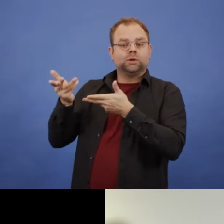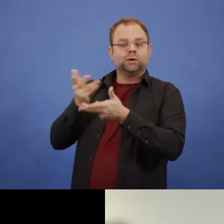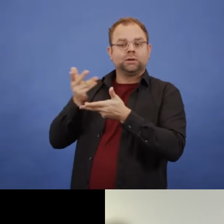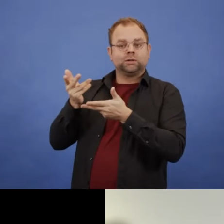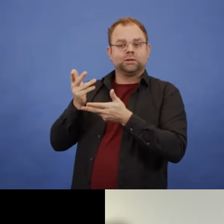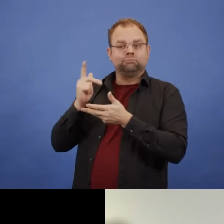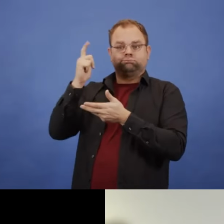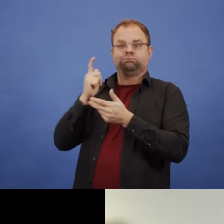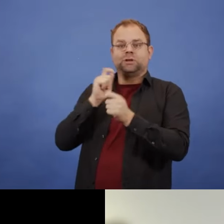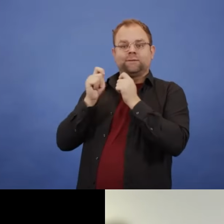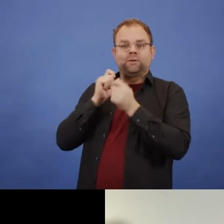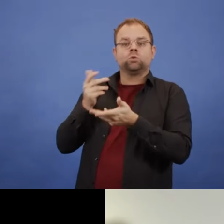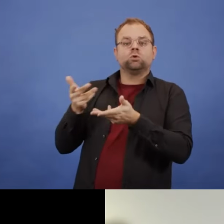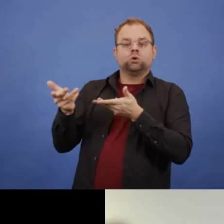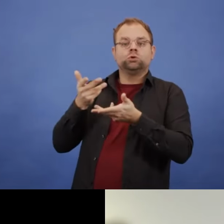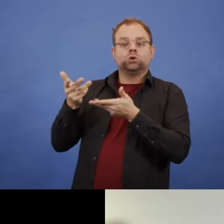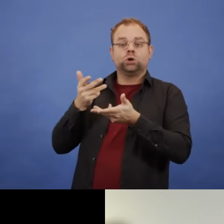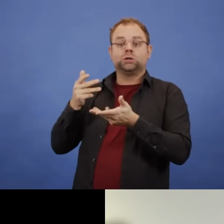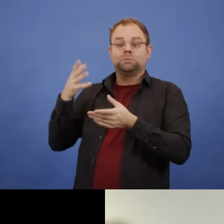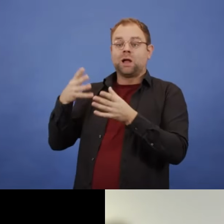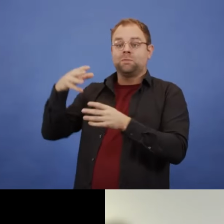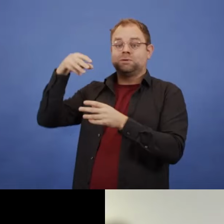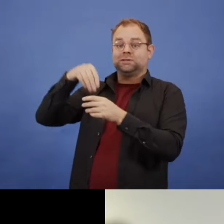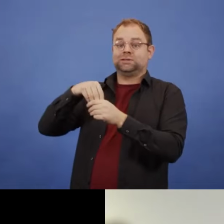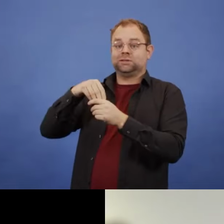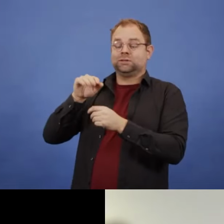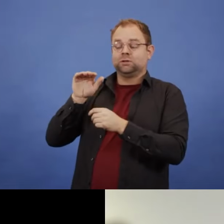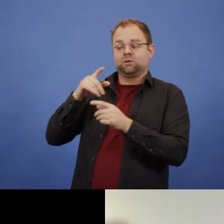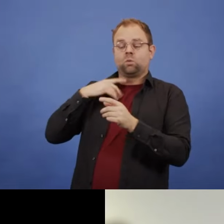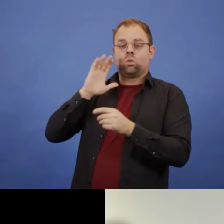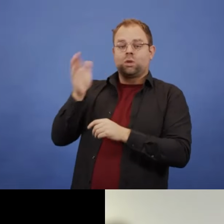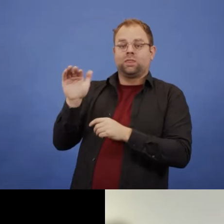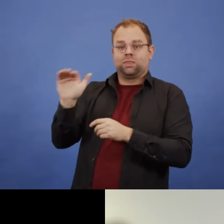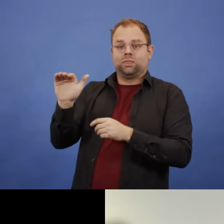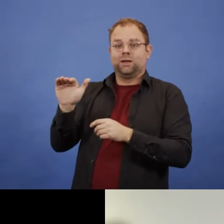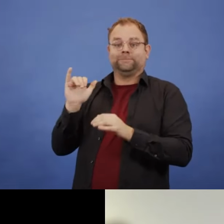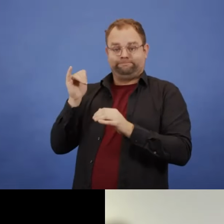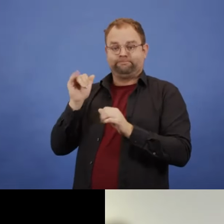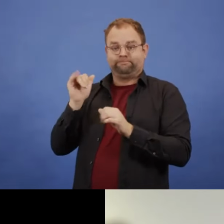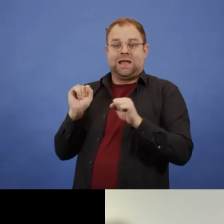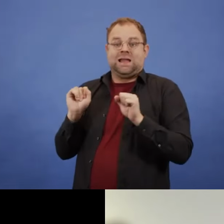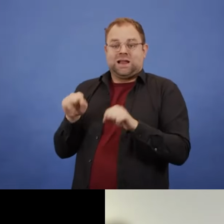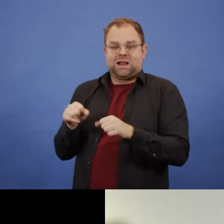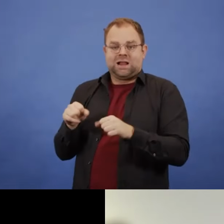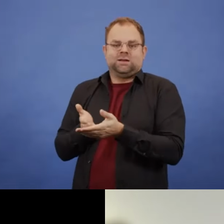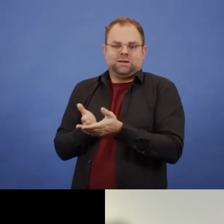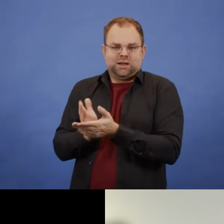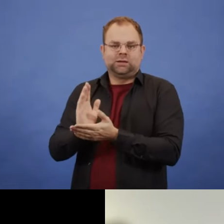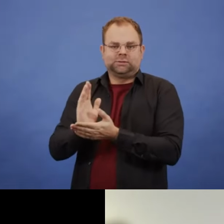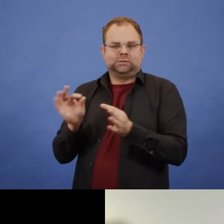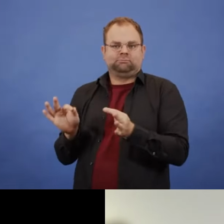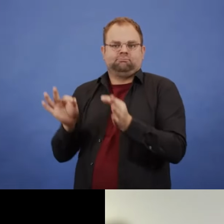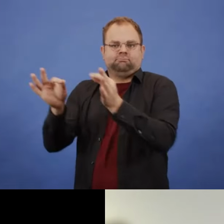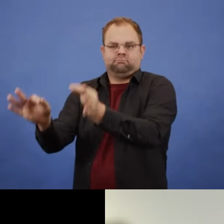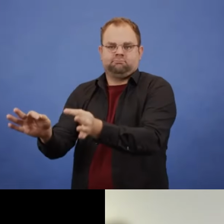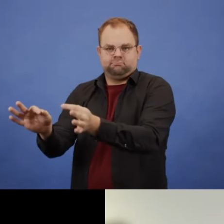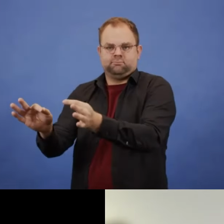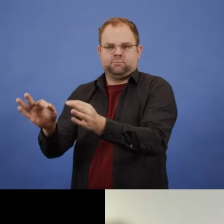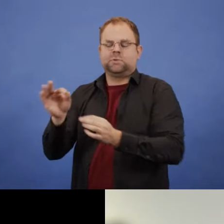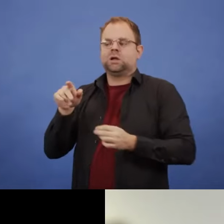into consideration in the procedures. Depending on the protection environment, there can be possibility to refer to a mental